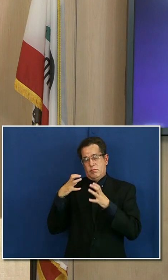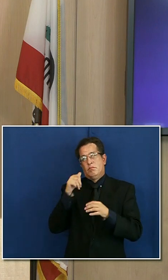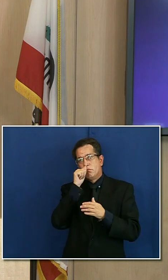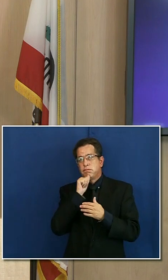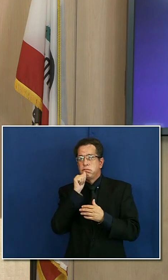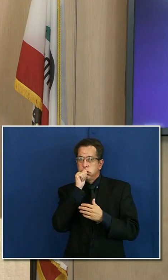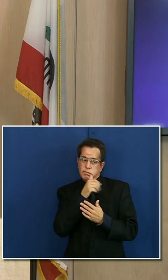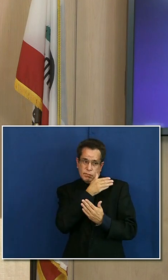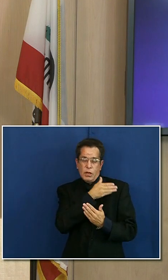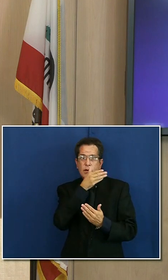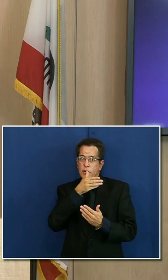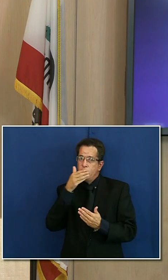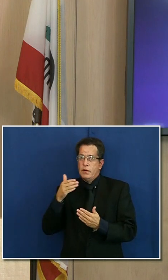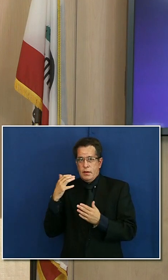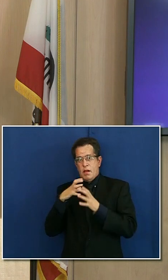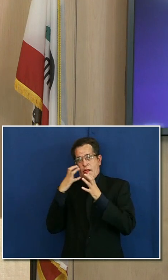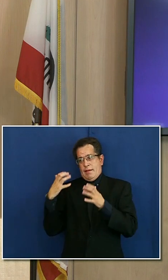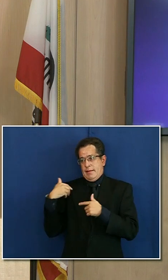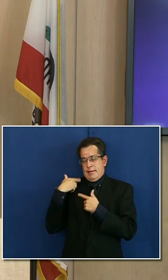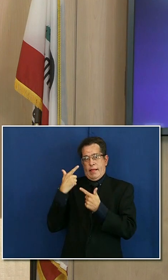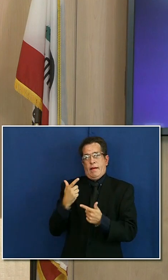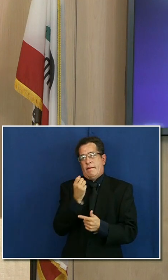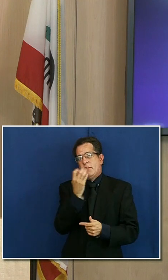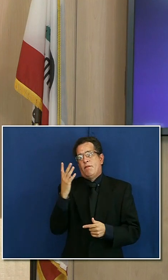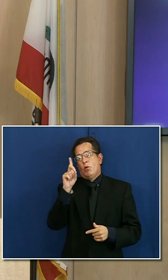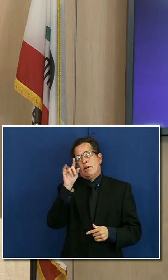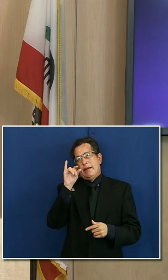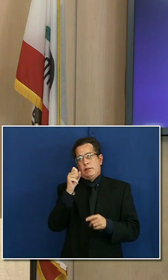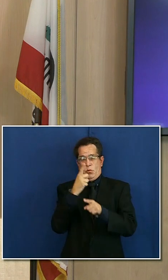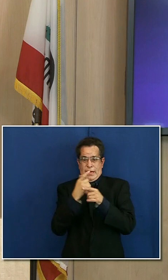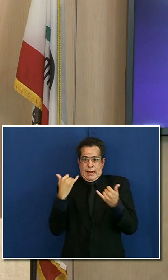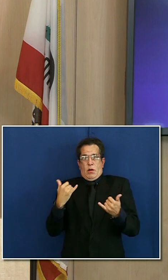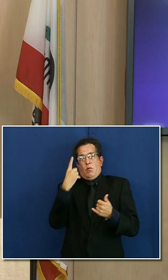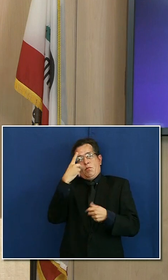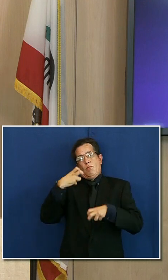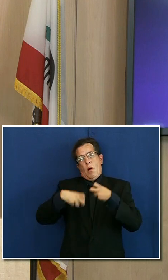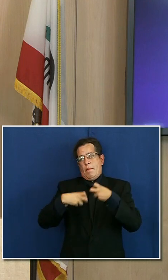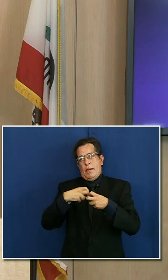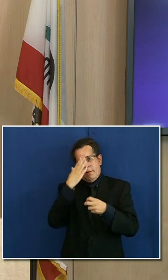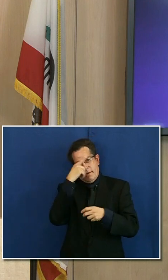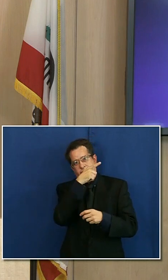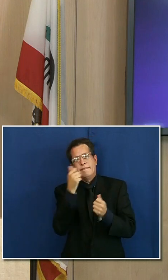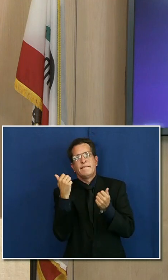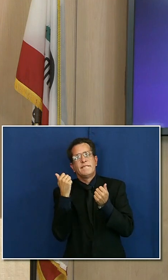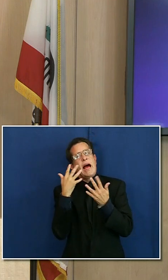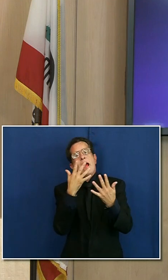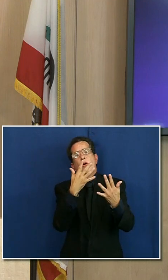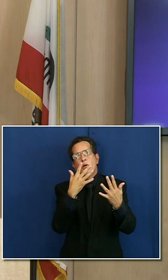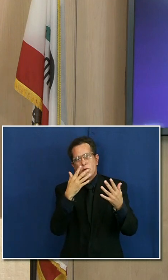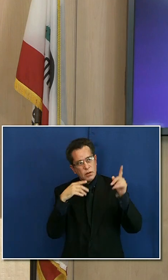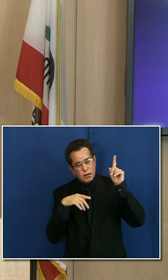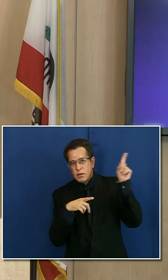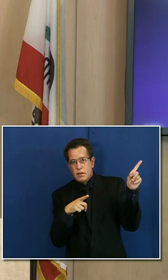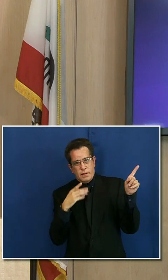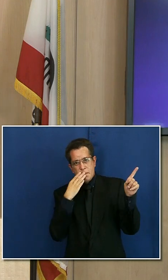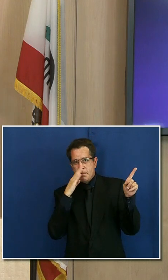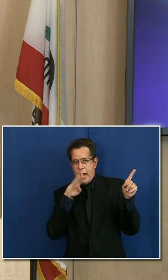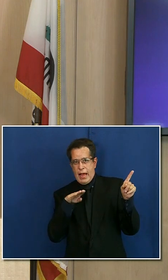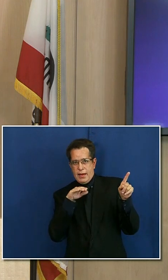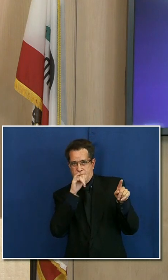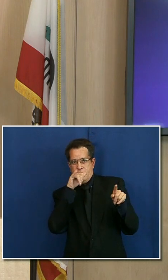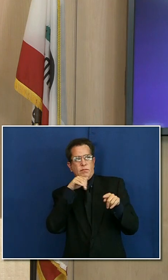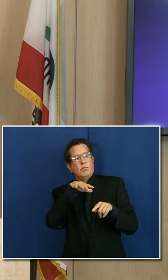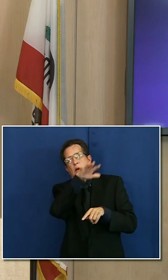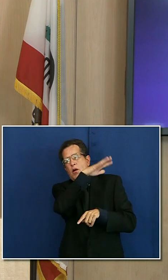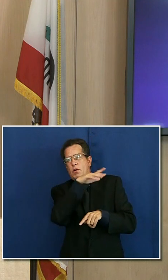over these last few days, but certainly one of the biggest issues right now that we're dealing with is the wildfires that have blackened our scenic backcountry